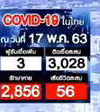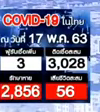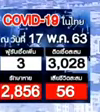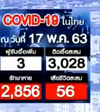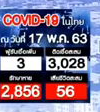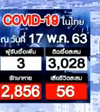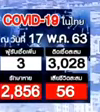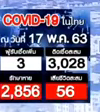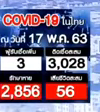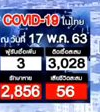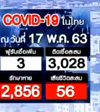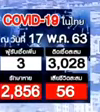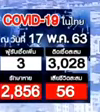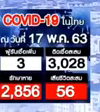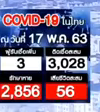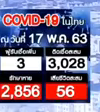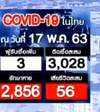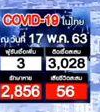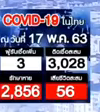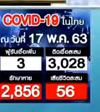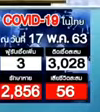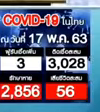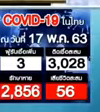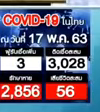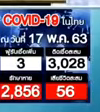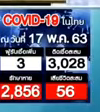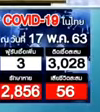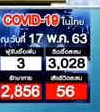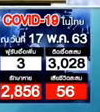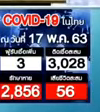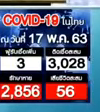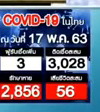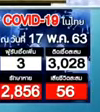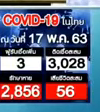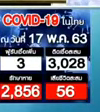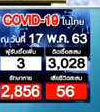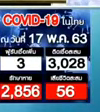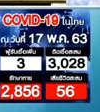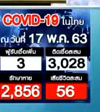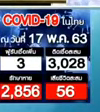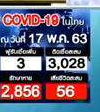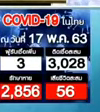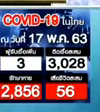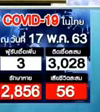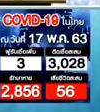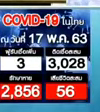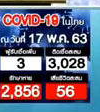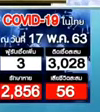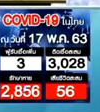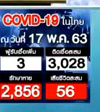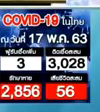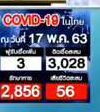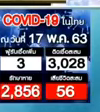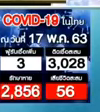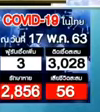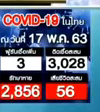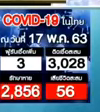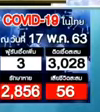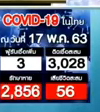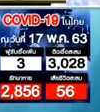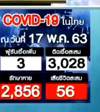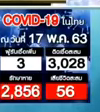today, we have 3 confirmed cases for today. Particularly, they are Thai nationals returning on the